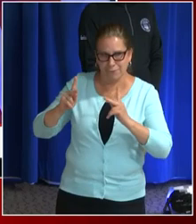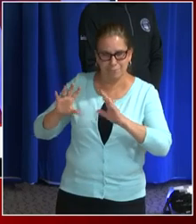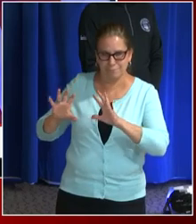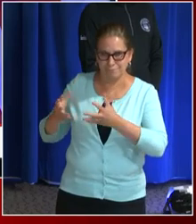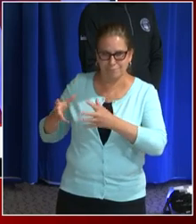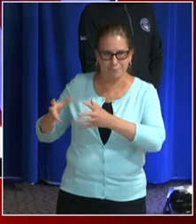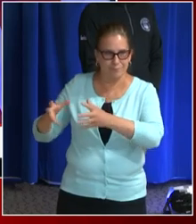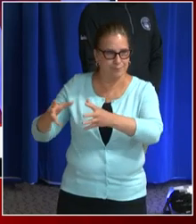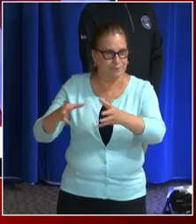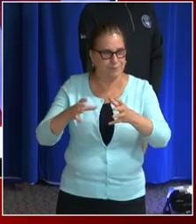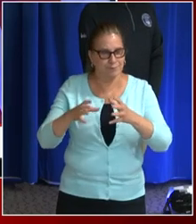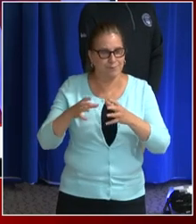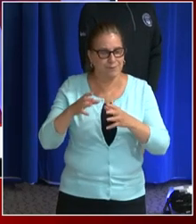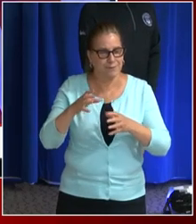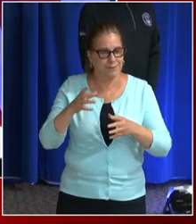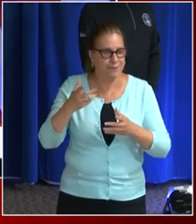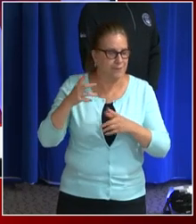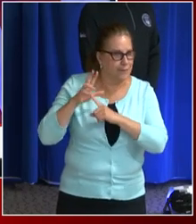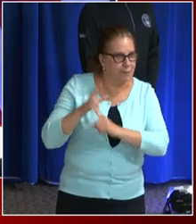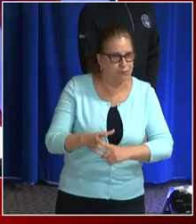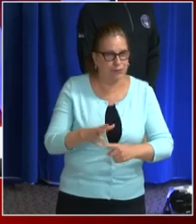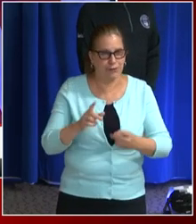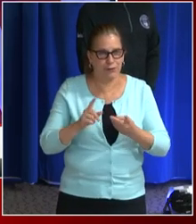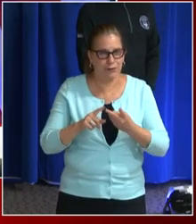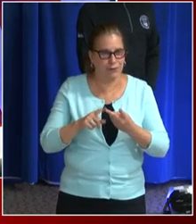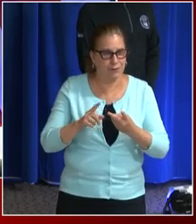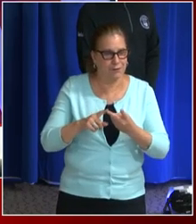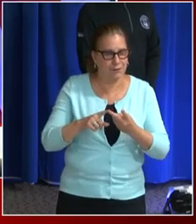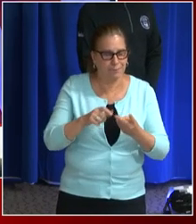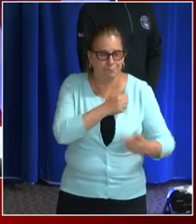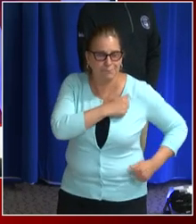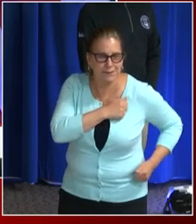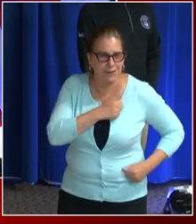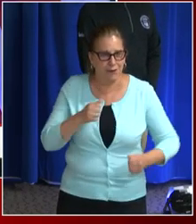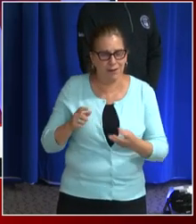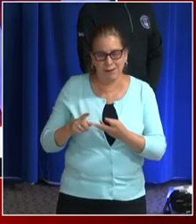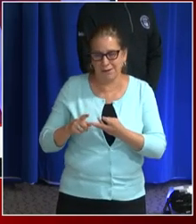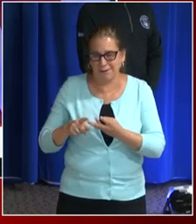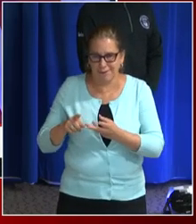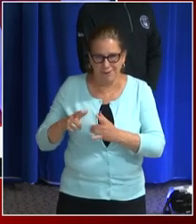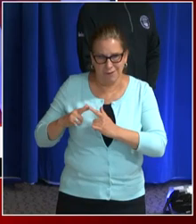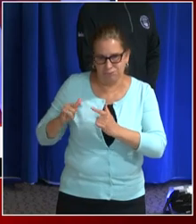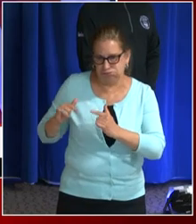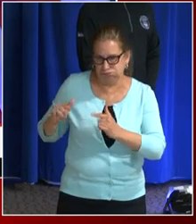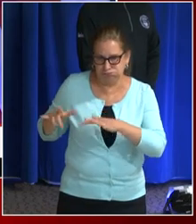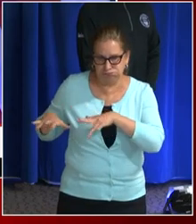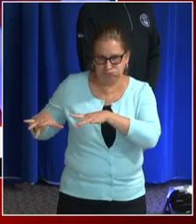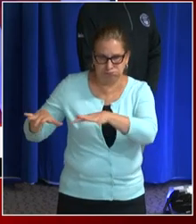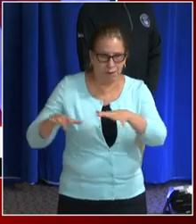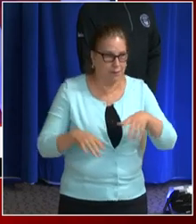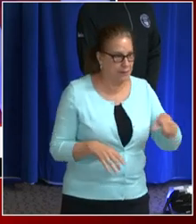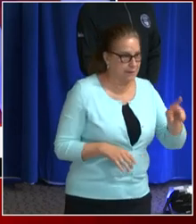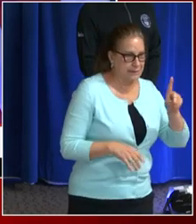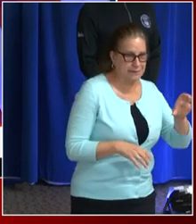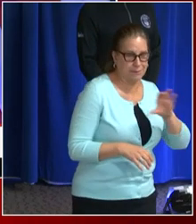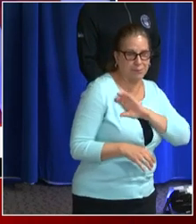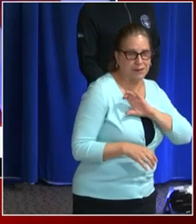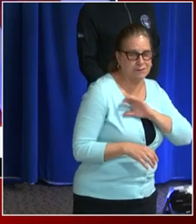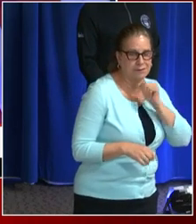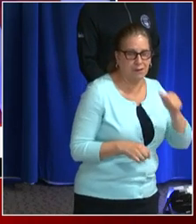any police or non-policing force in the district that doesn't share our values and is not accountable to the chief of police or to